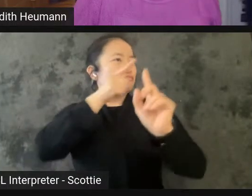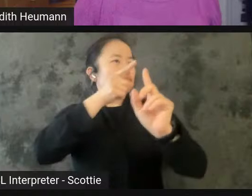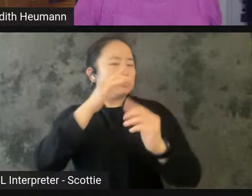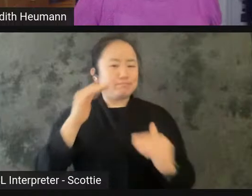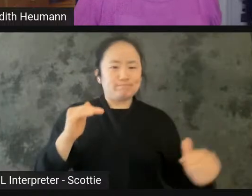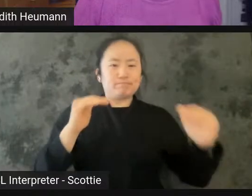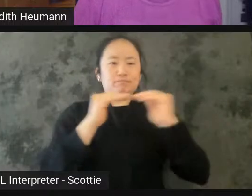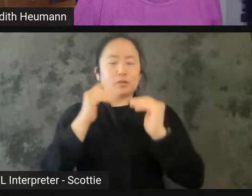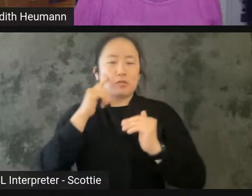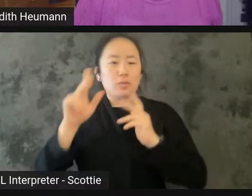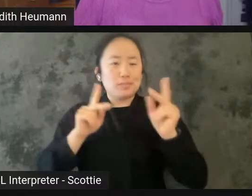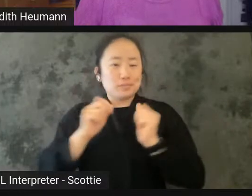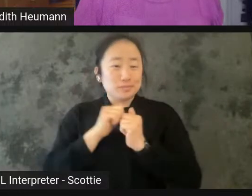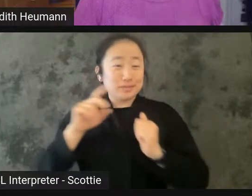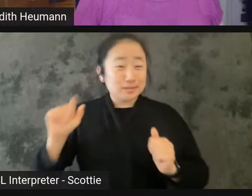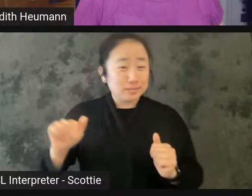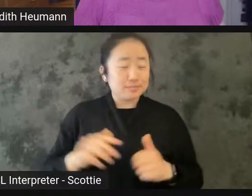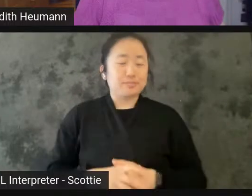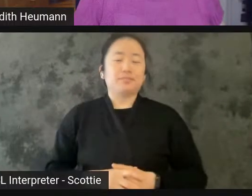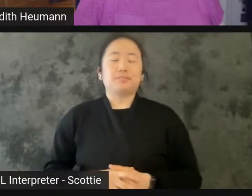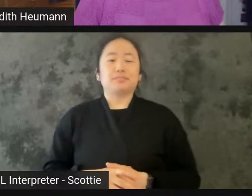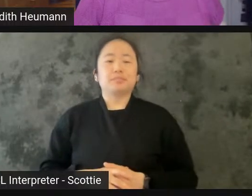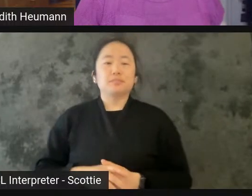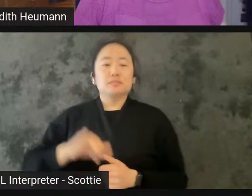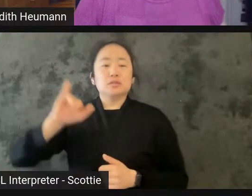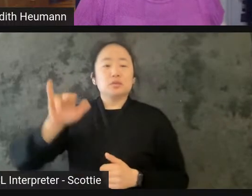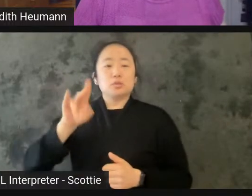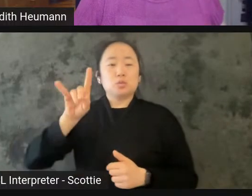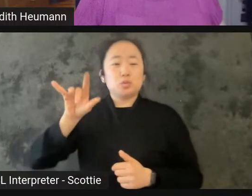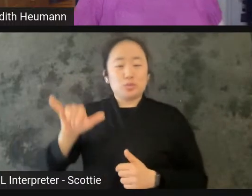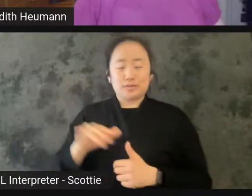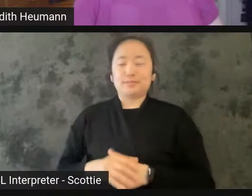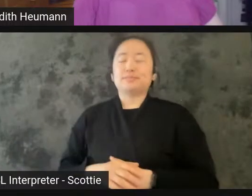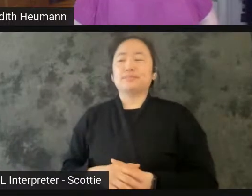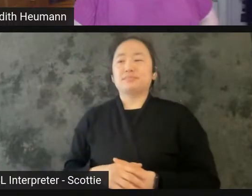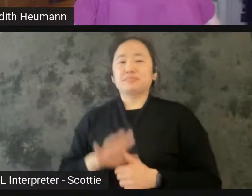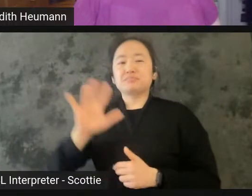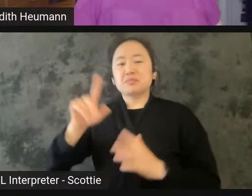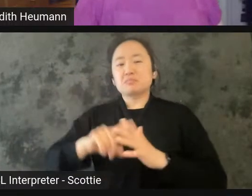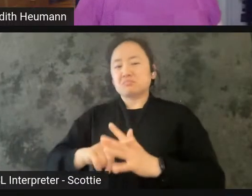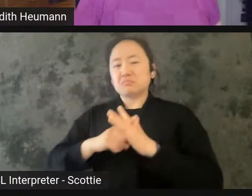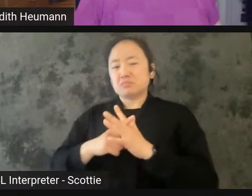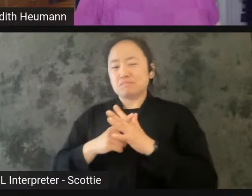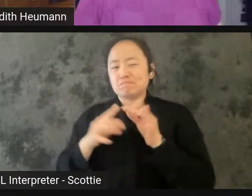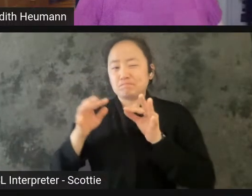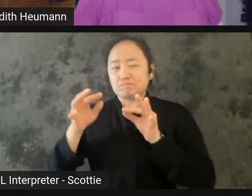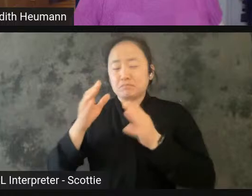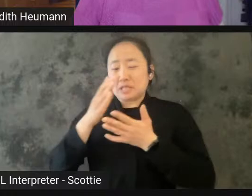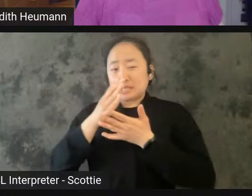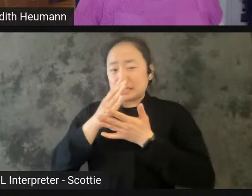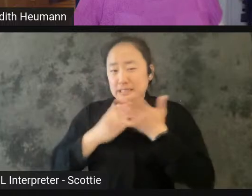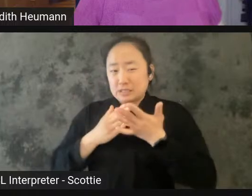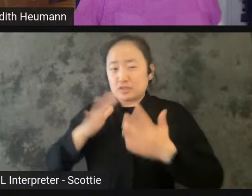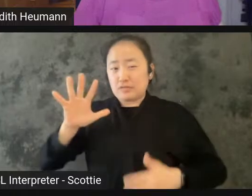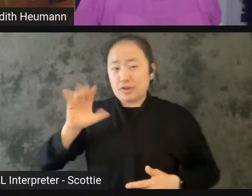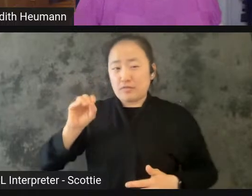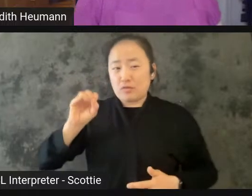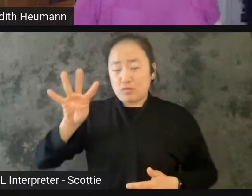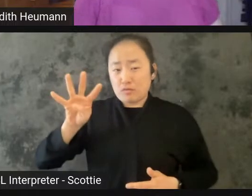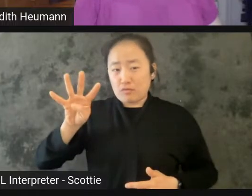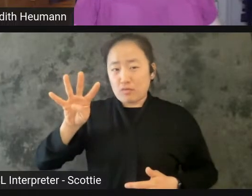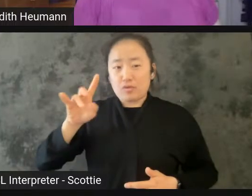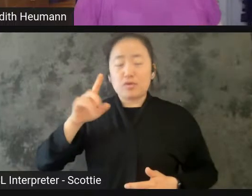So let me please begin by also explaining that Section 504 did way more than address the issue of